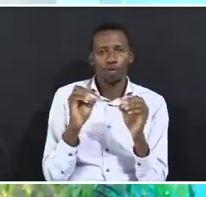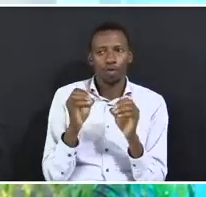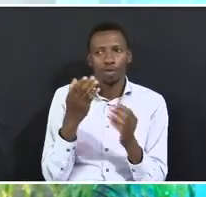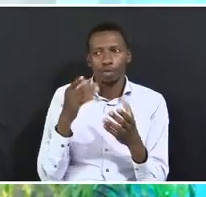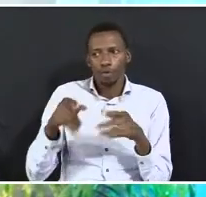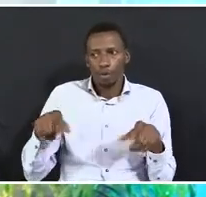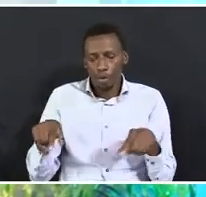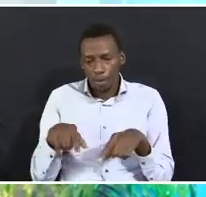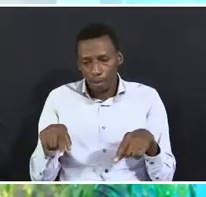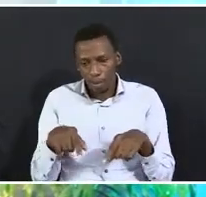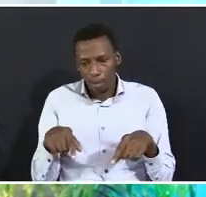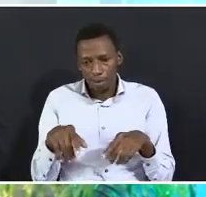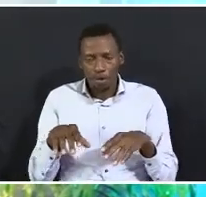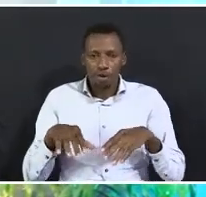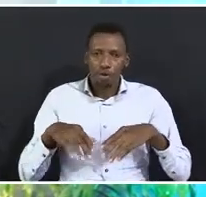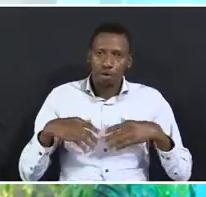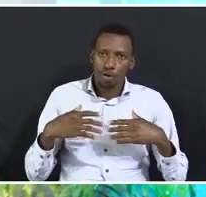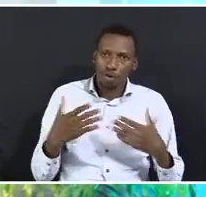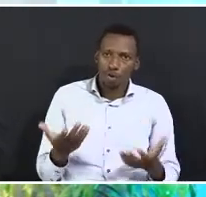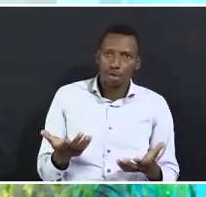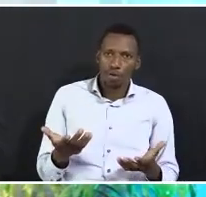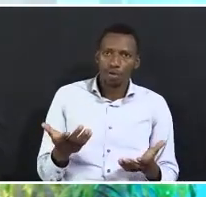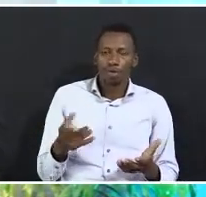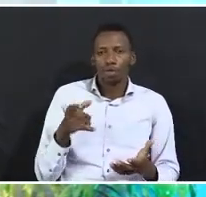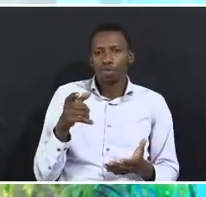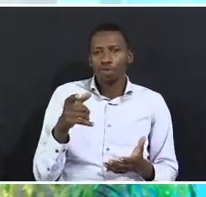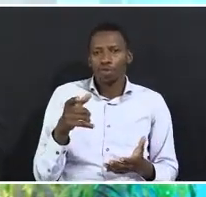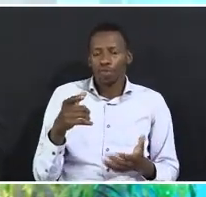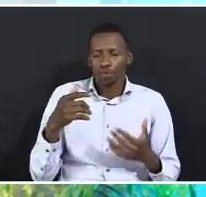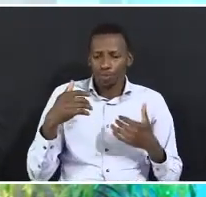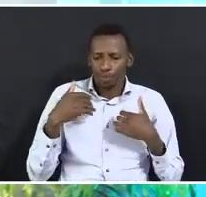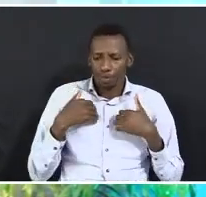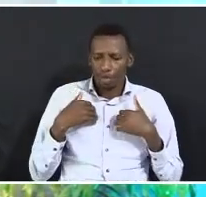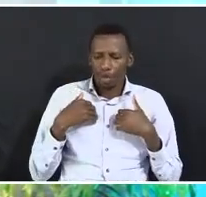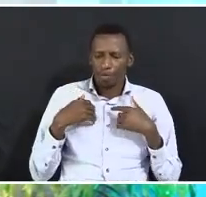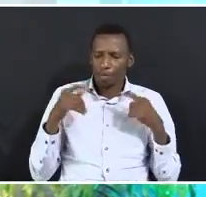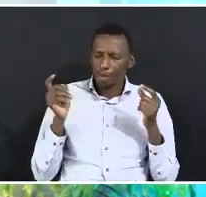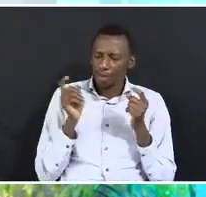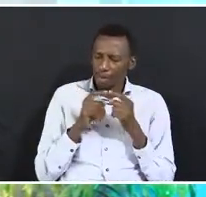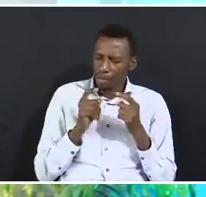afraid? Or are you going through a painful divorce experience?